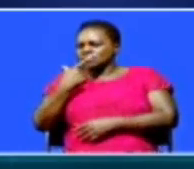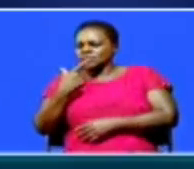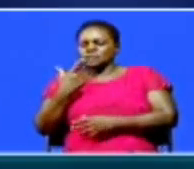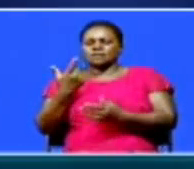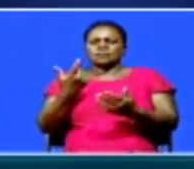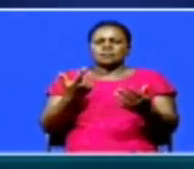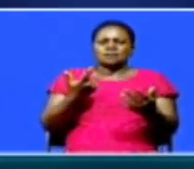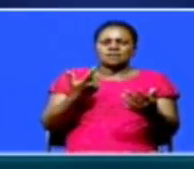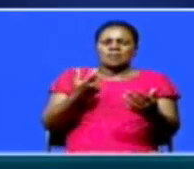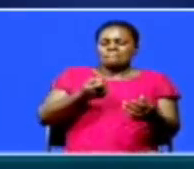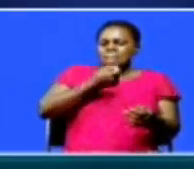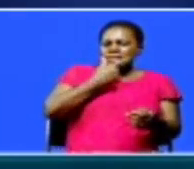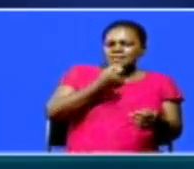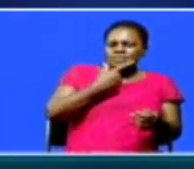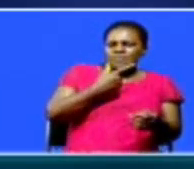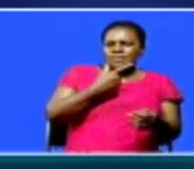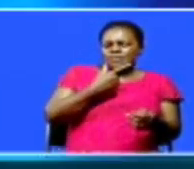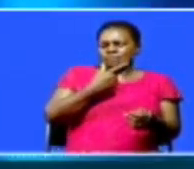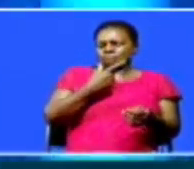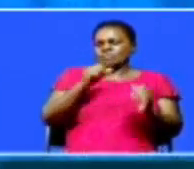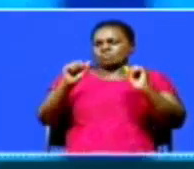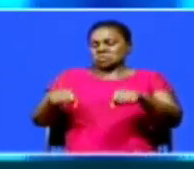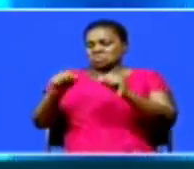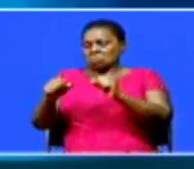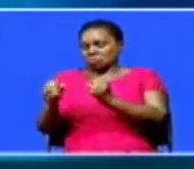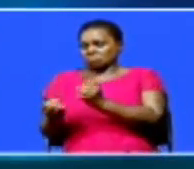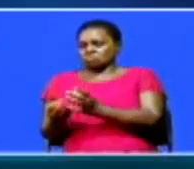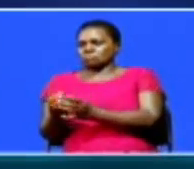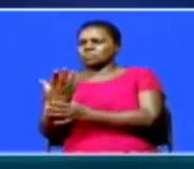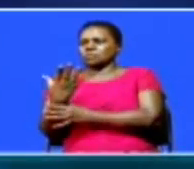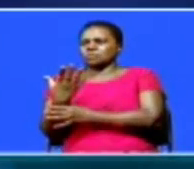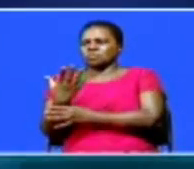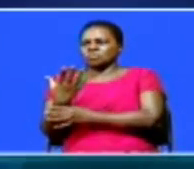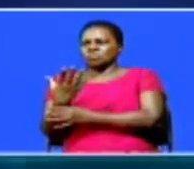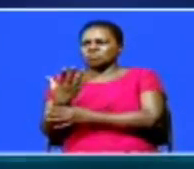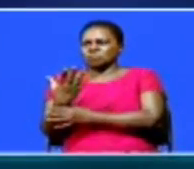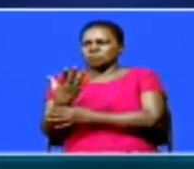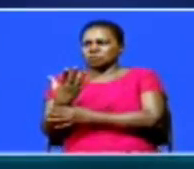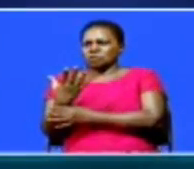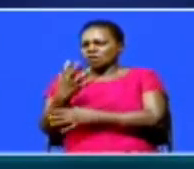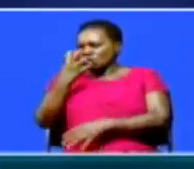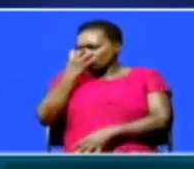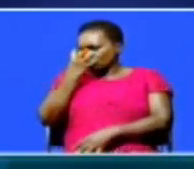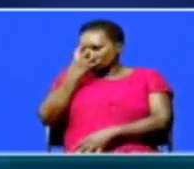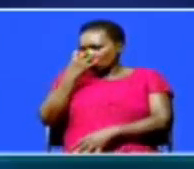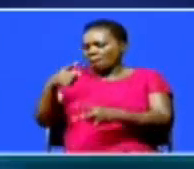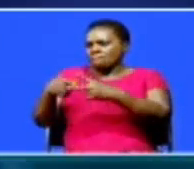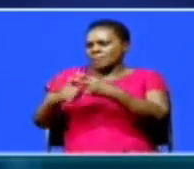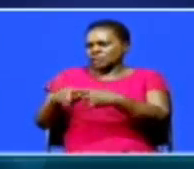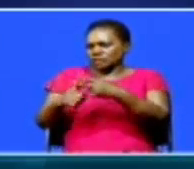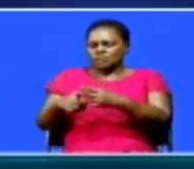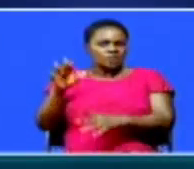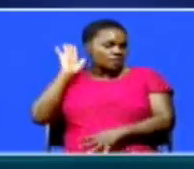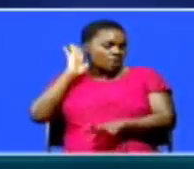School of Medicine, we can come up with a ventilator, because we are